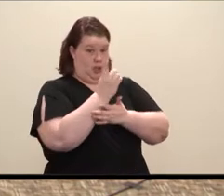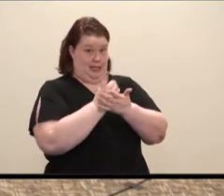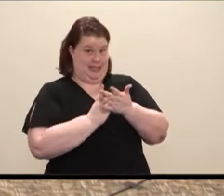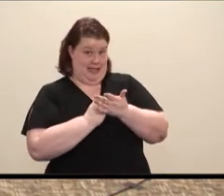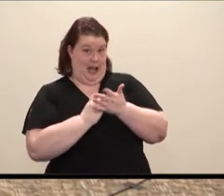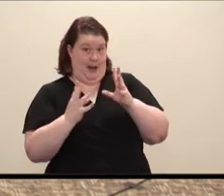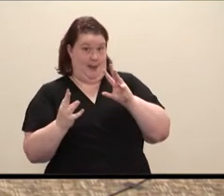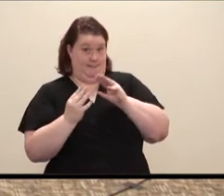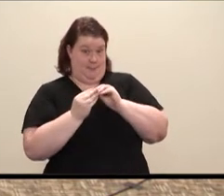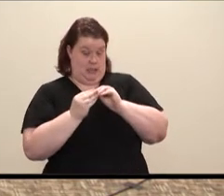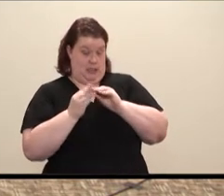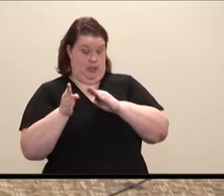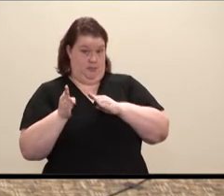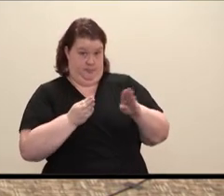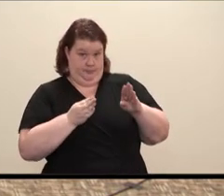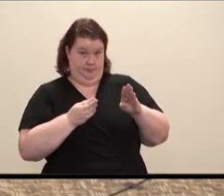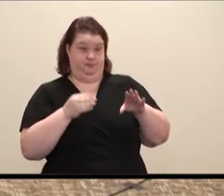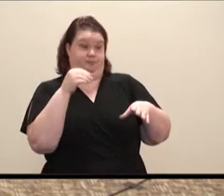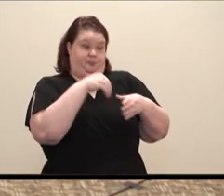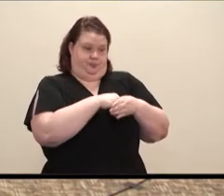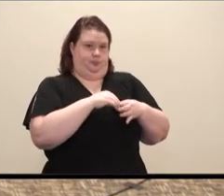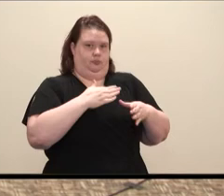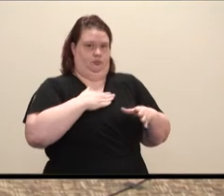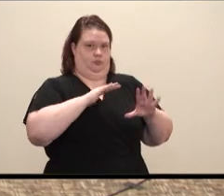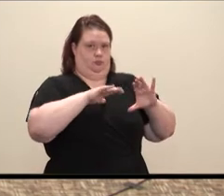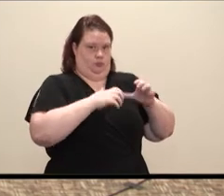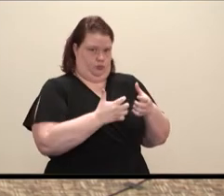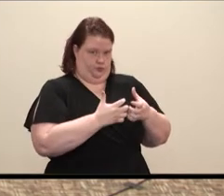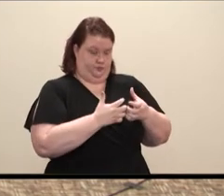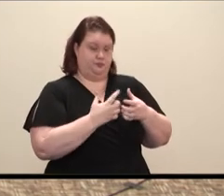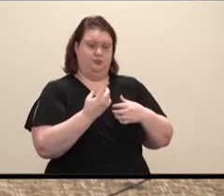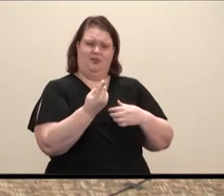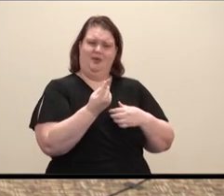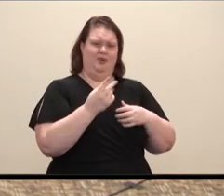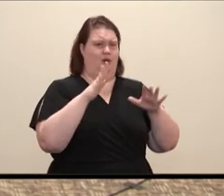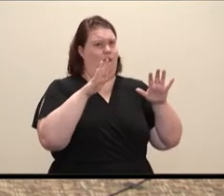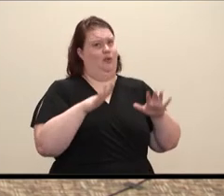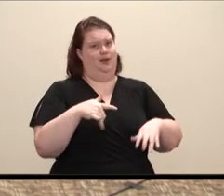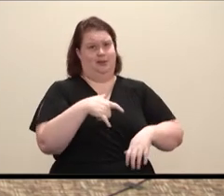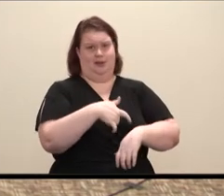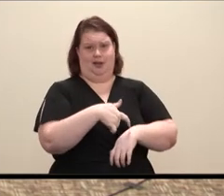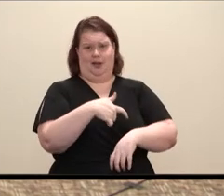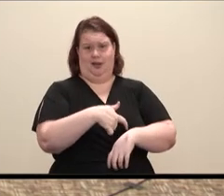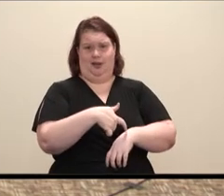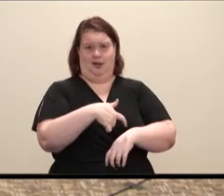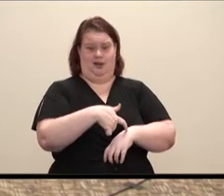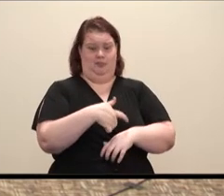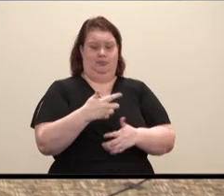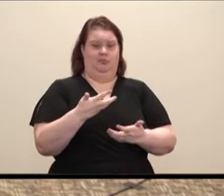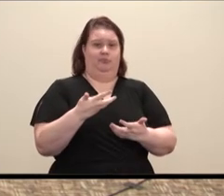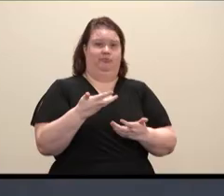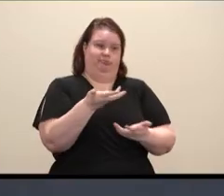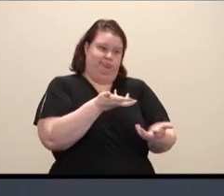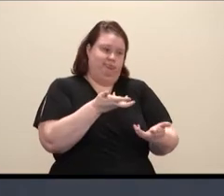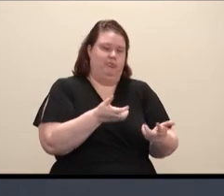thinking session, was sat in my group, and we had such a great time visiting with